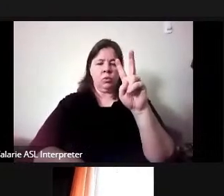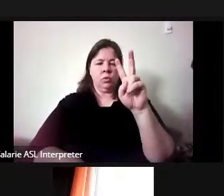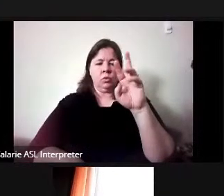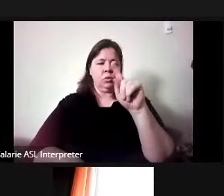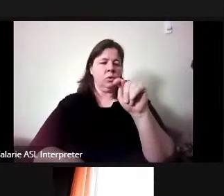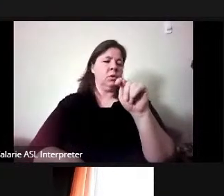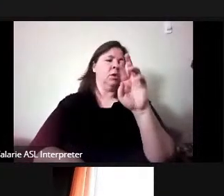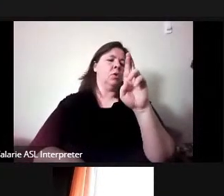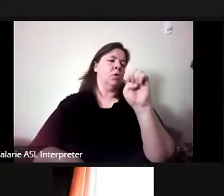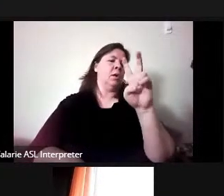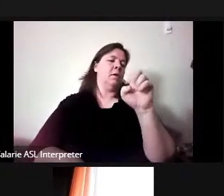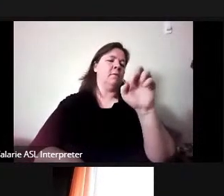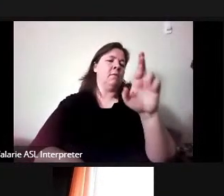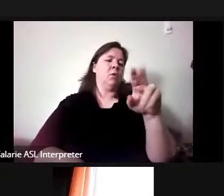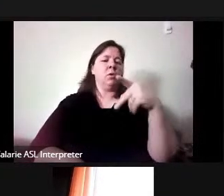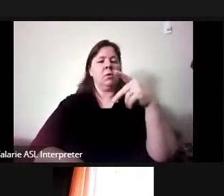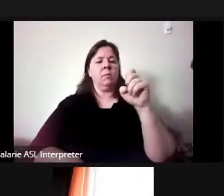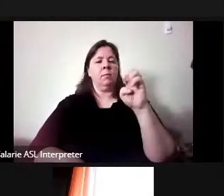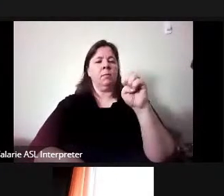your question, please?